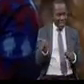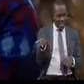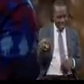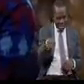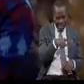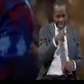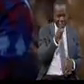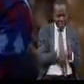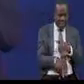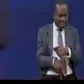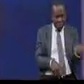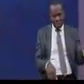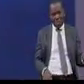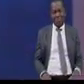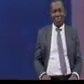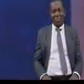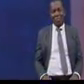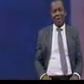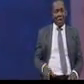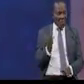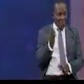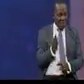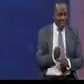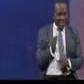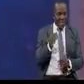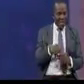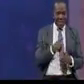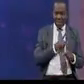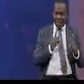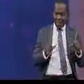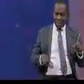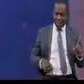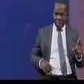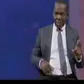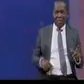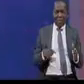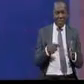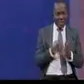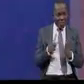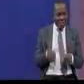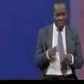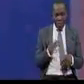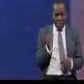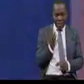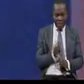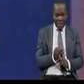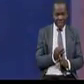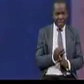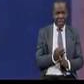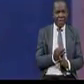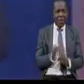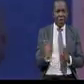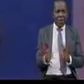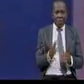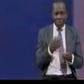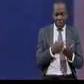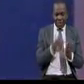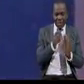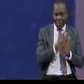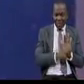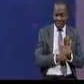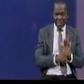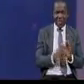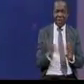Faith in the Lord. Who by faith wrought righteousness and subdued kingdoms and